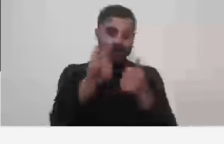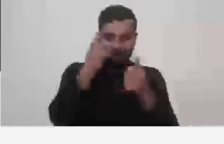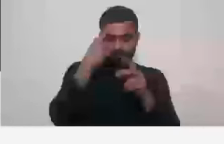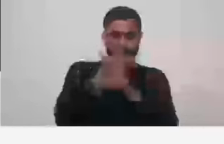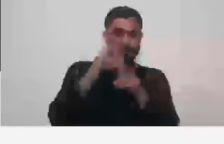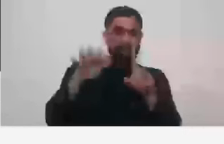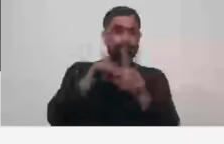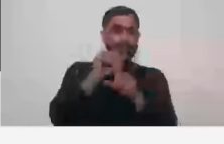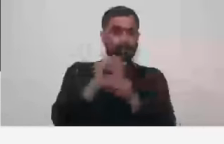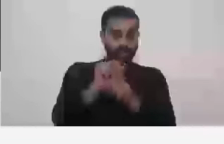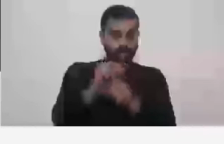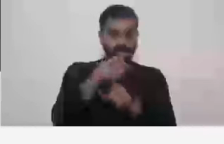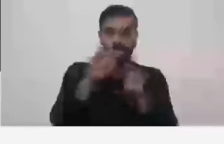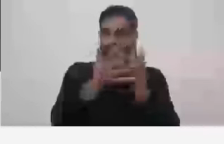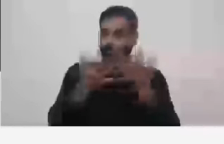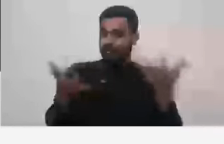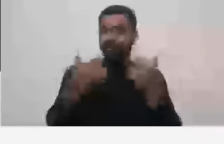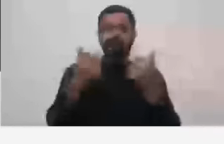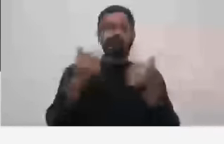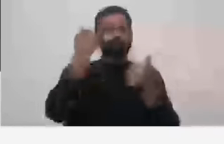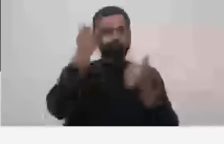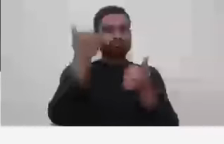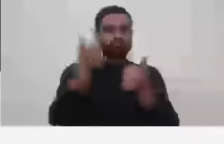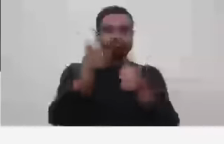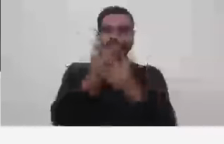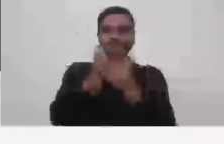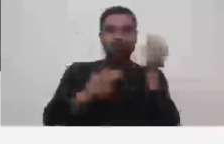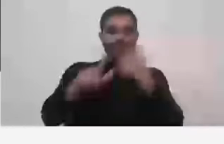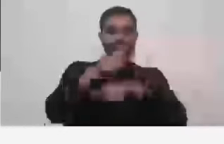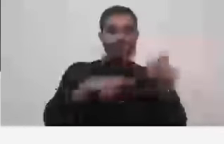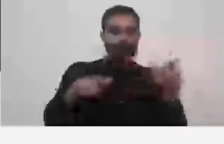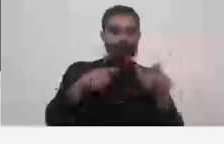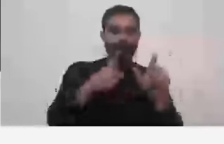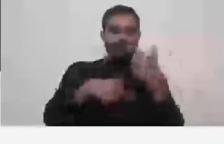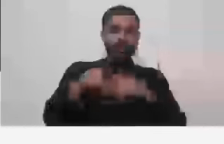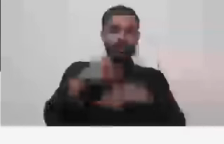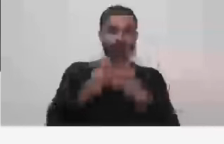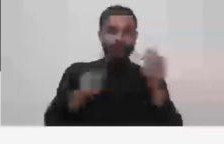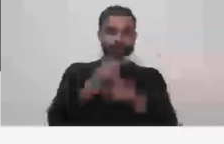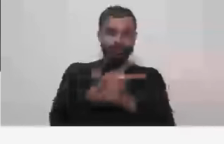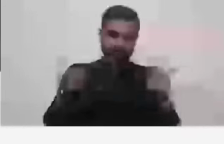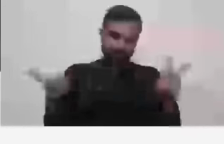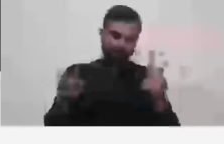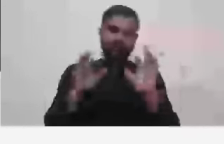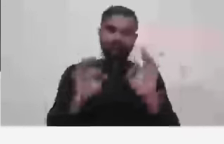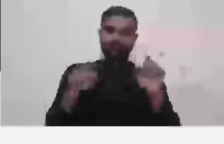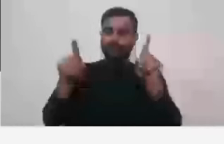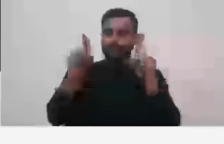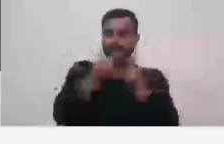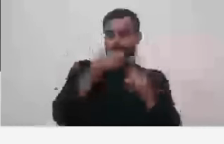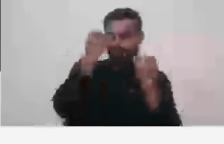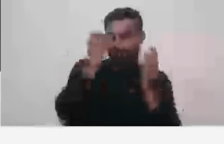multicultural, intercultural thing, but that's also a good idea, like multilingualism and multiculturalism. Yeah, Comparing similar similar stuff. ideas